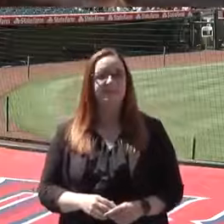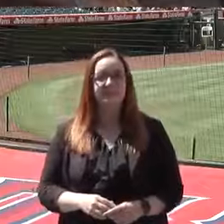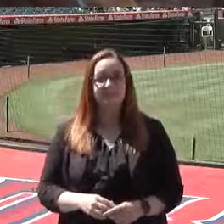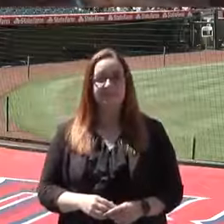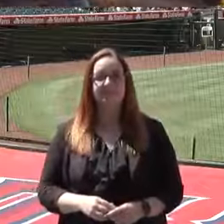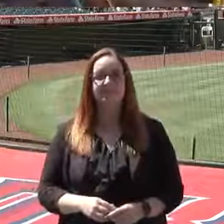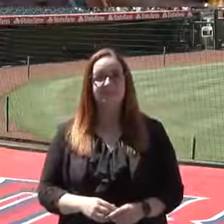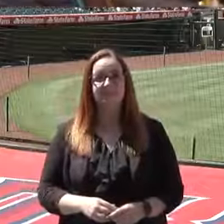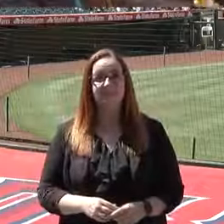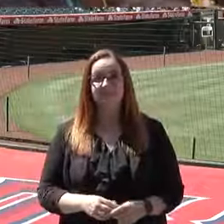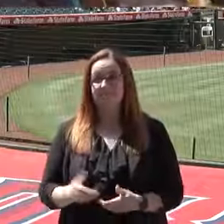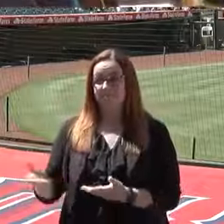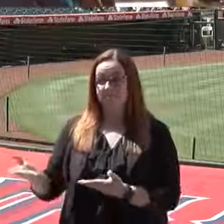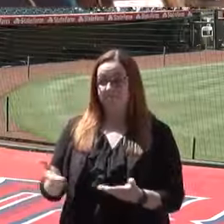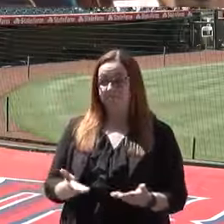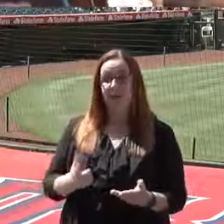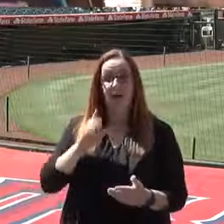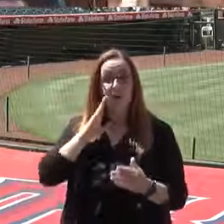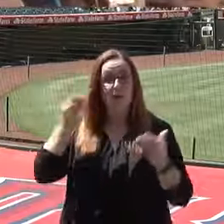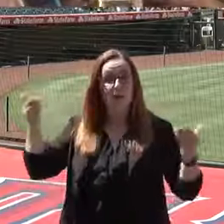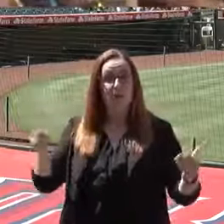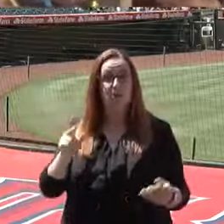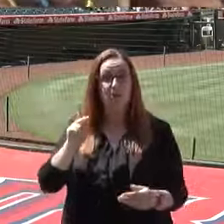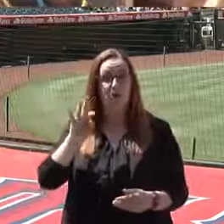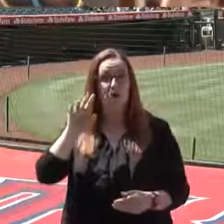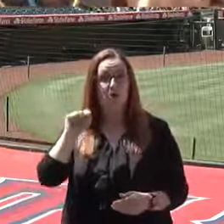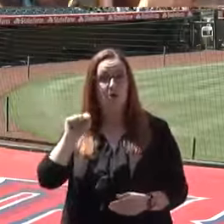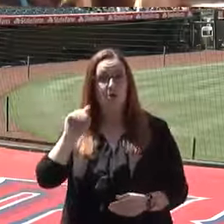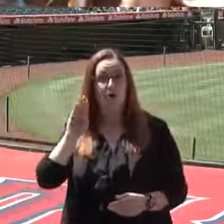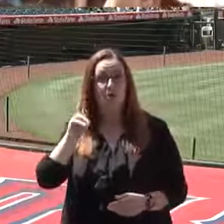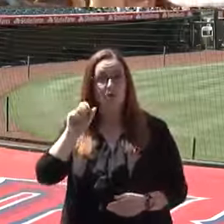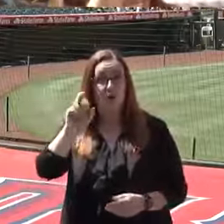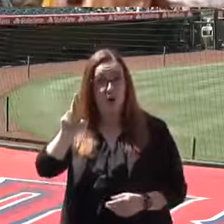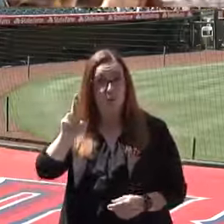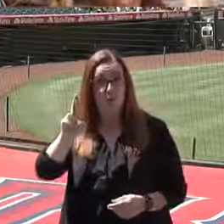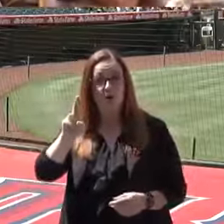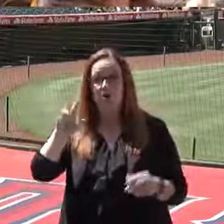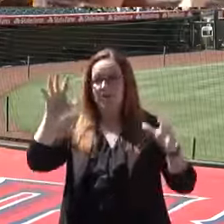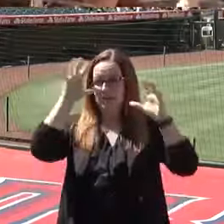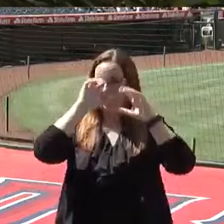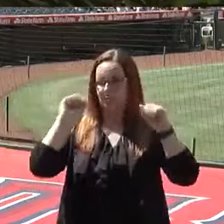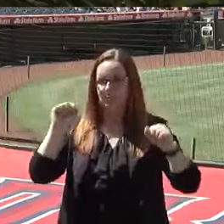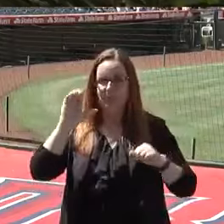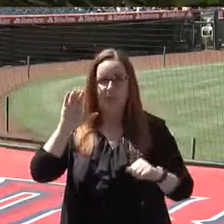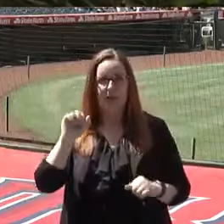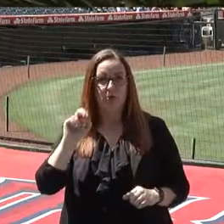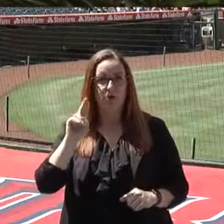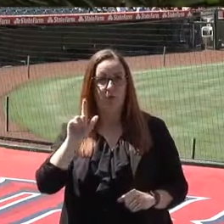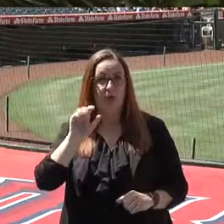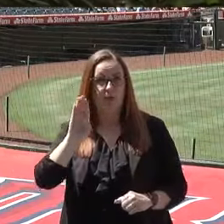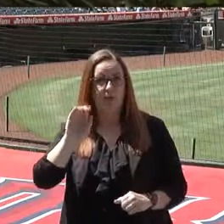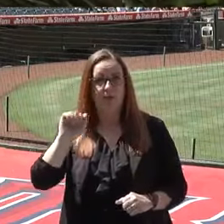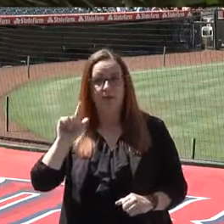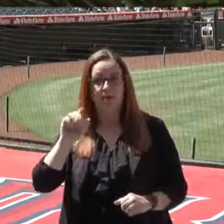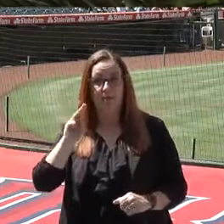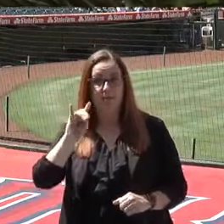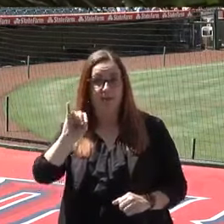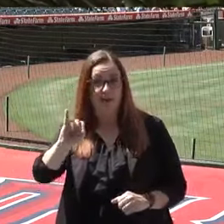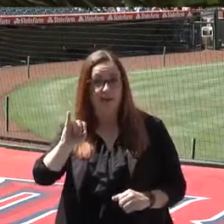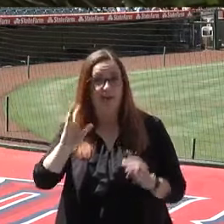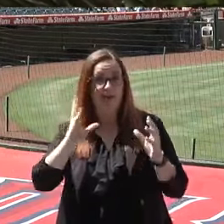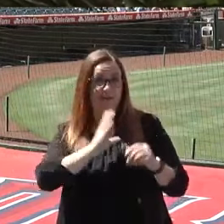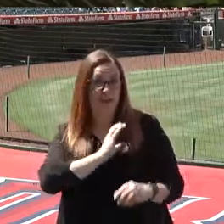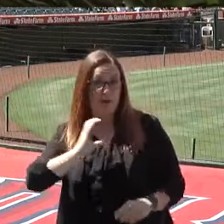It's my great pleasure to introduce Kurt Brower, the president of the CSULB Alumni Council. Kurt